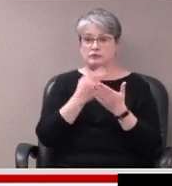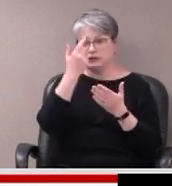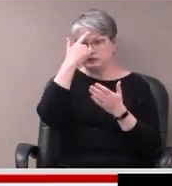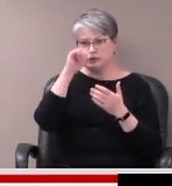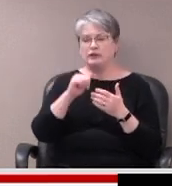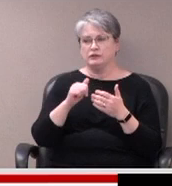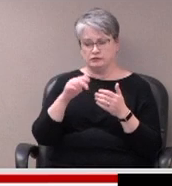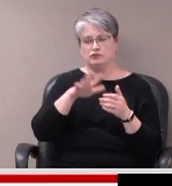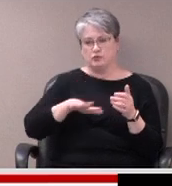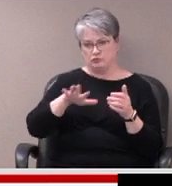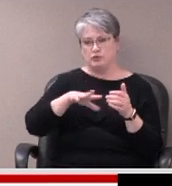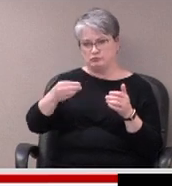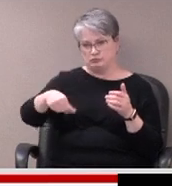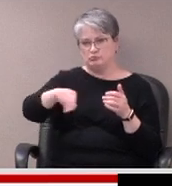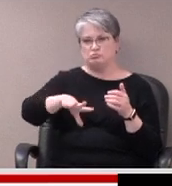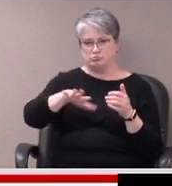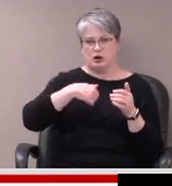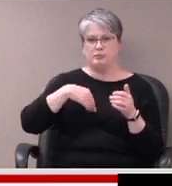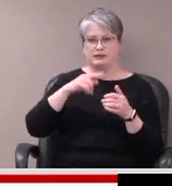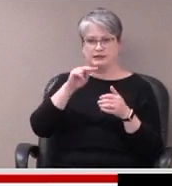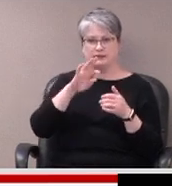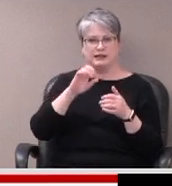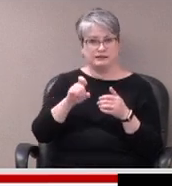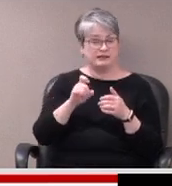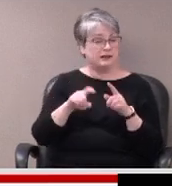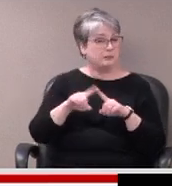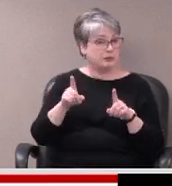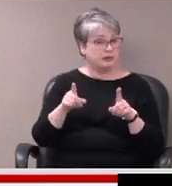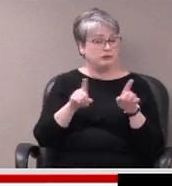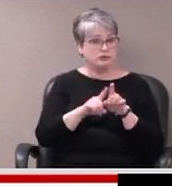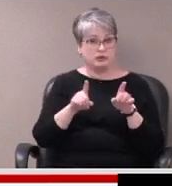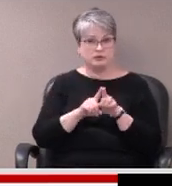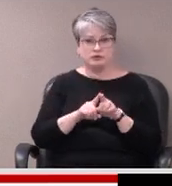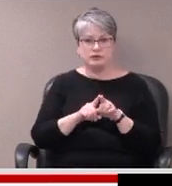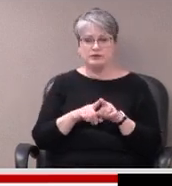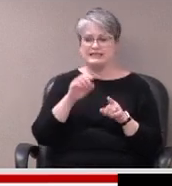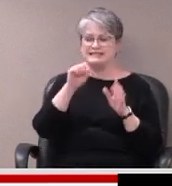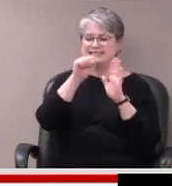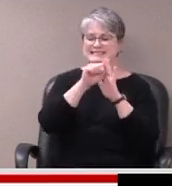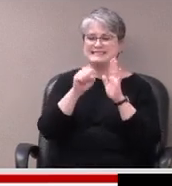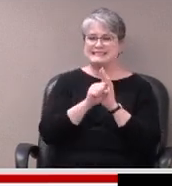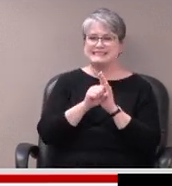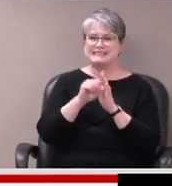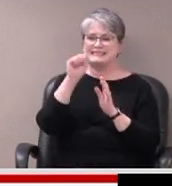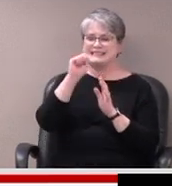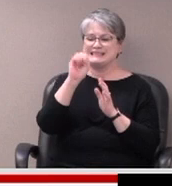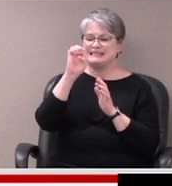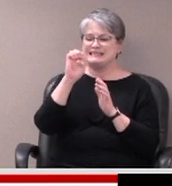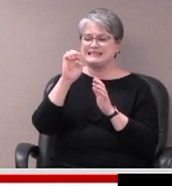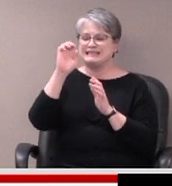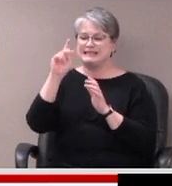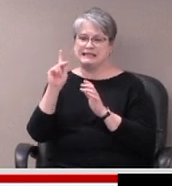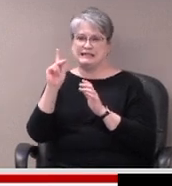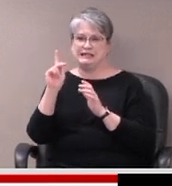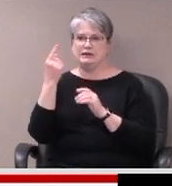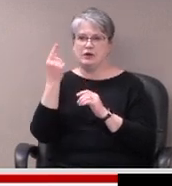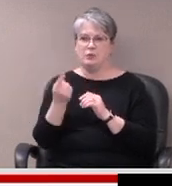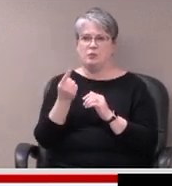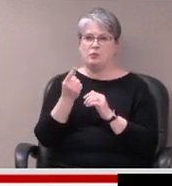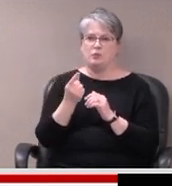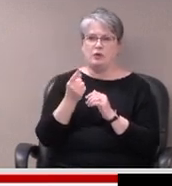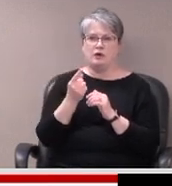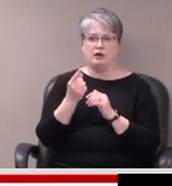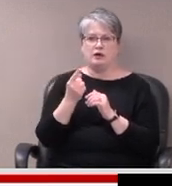property taxes, but we also have a piece that is, as you know, the state SEEK. One of the big issues with